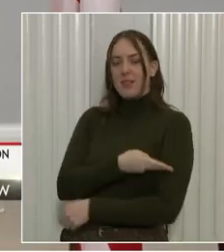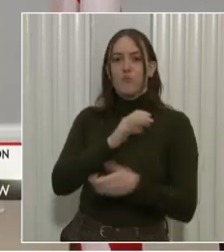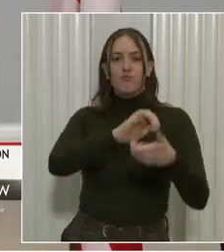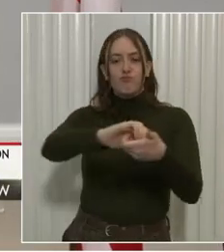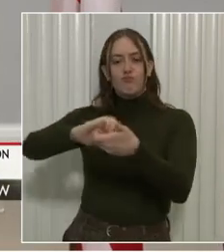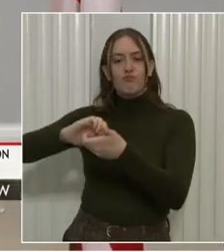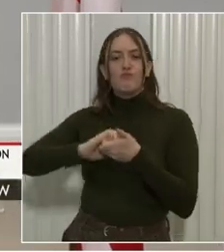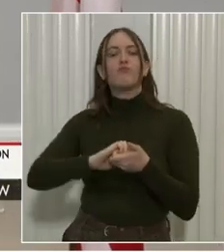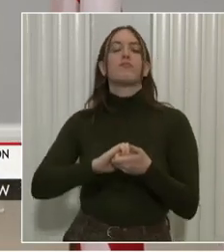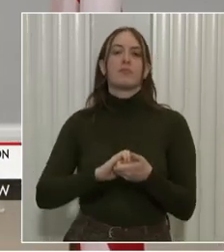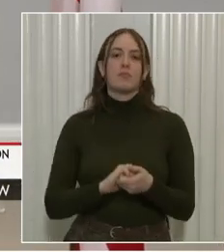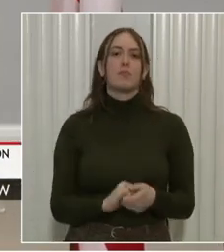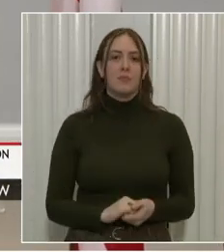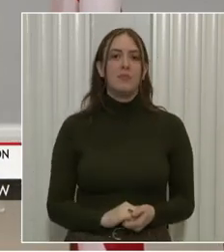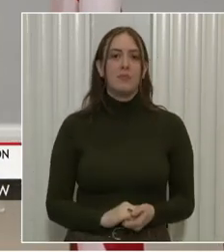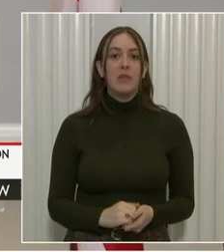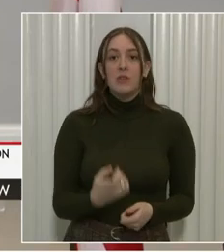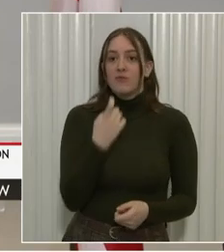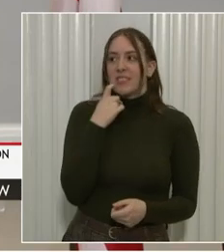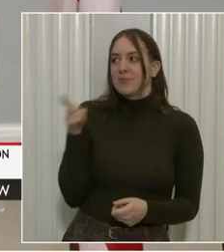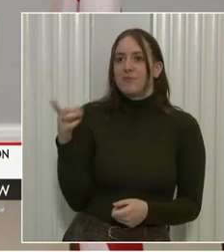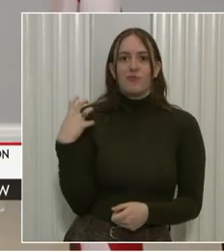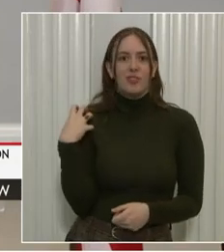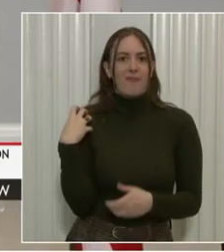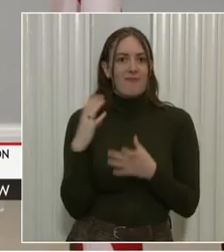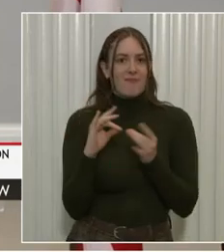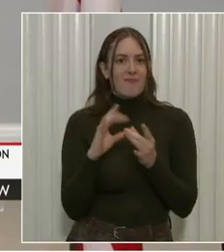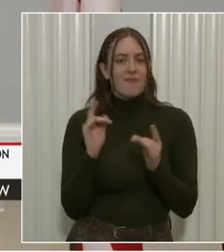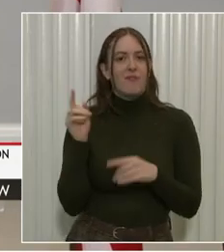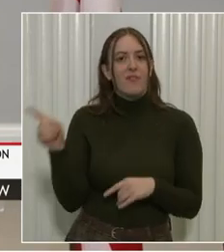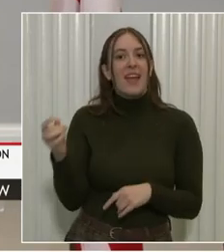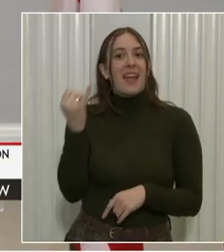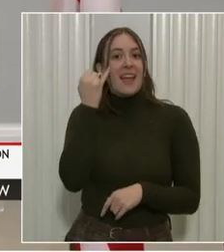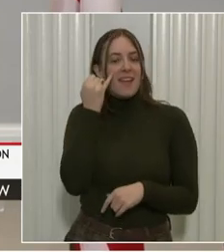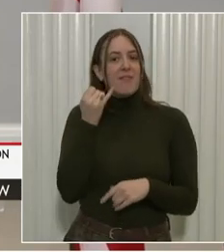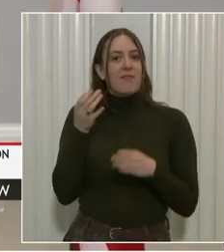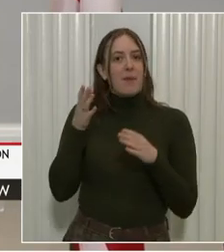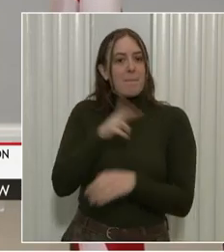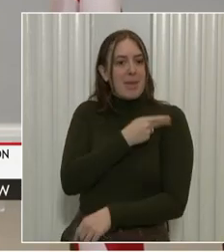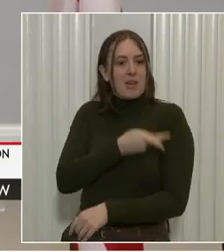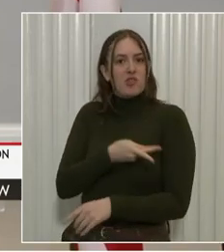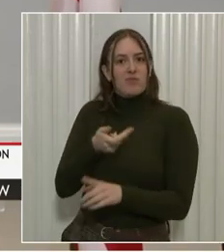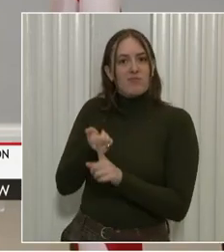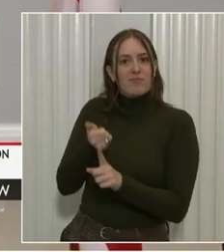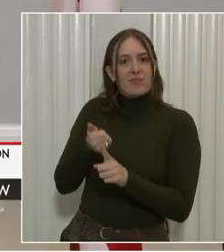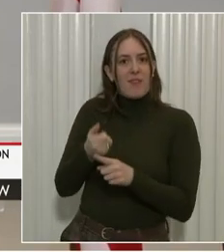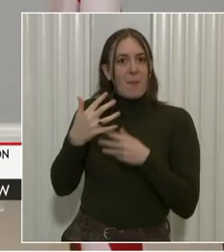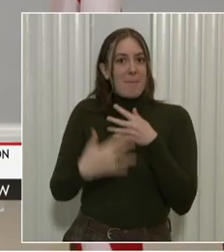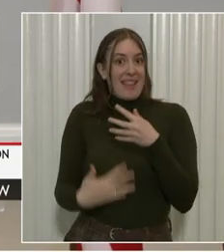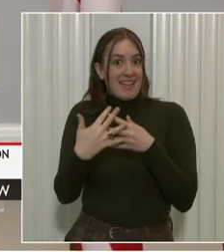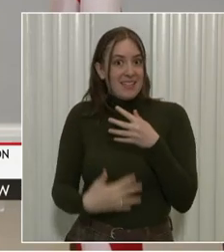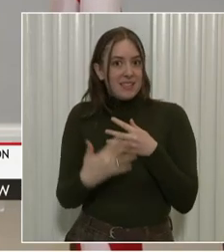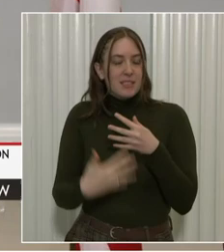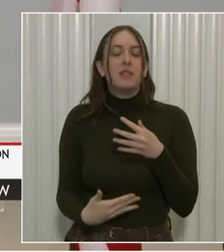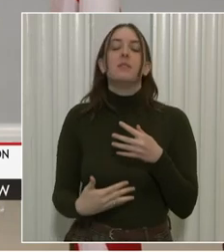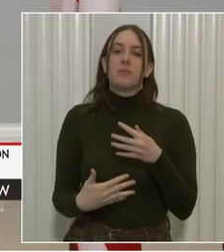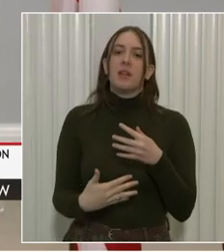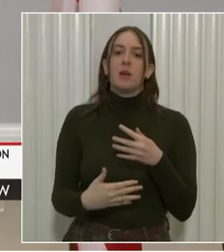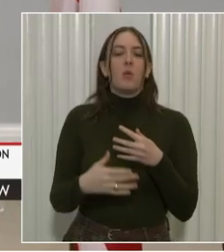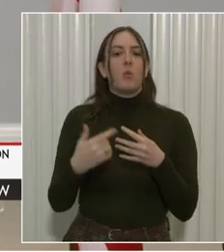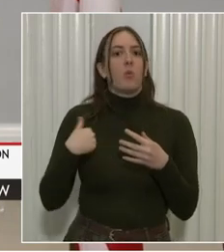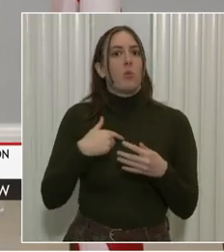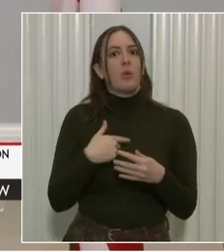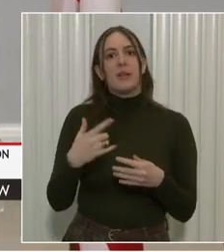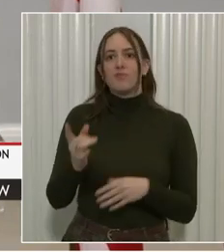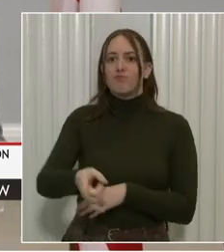from the chief, right now when a patient is hemorrhaging, our EMS teams work quickly to get the patient